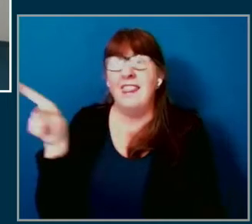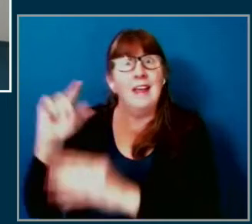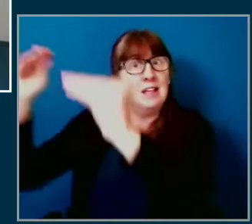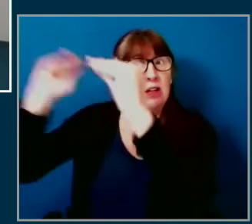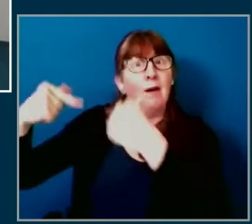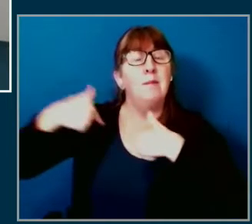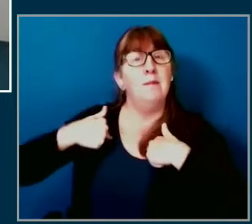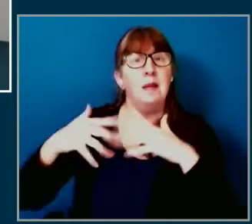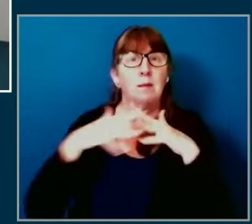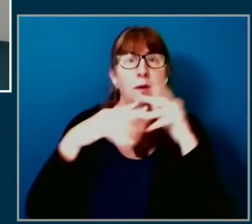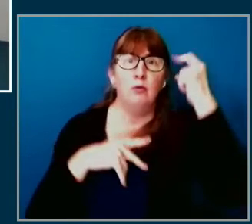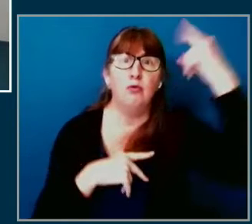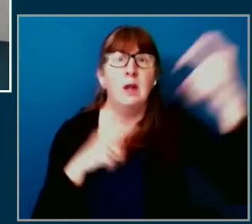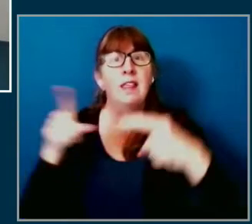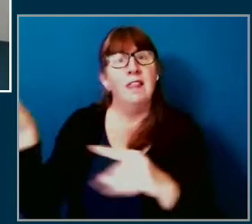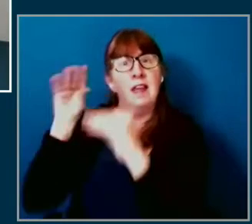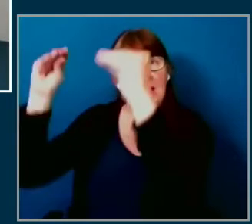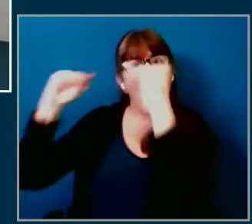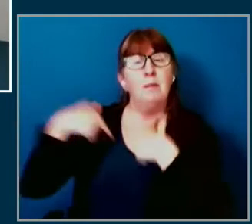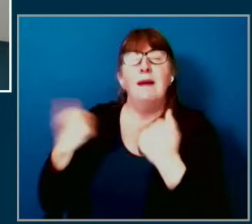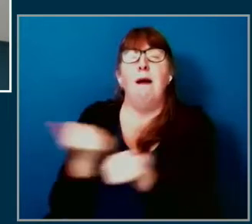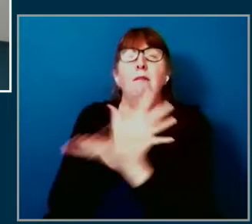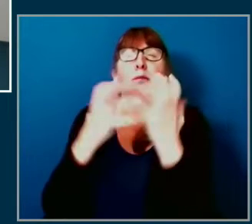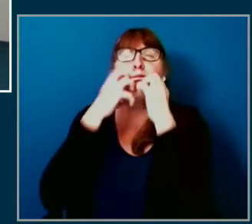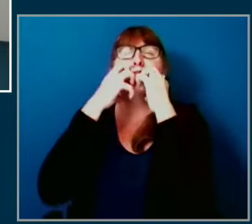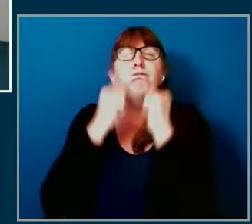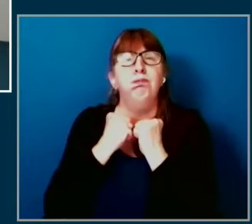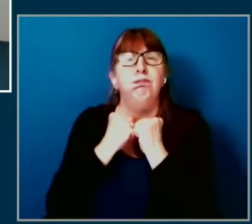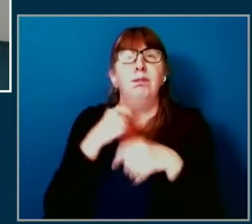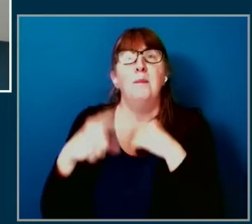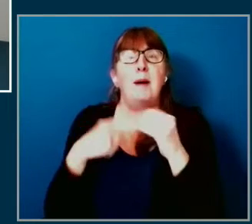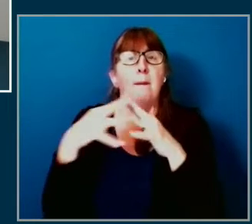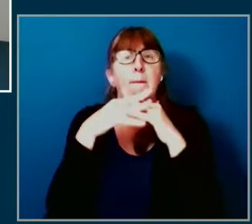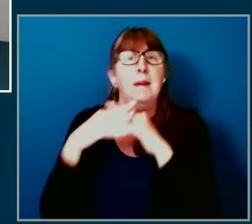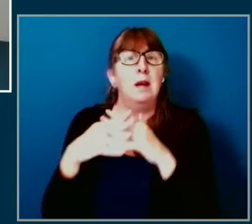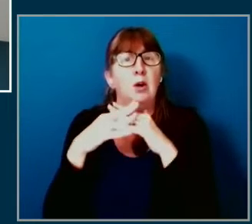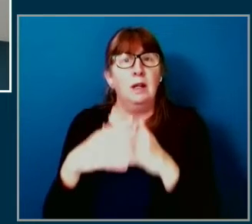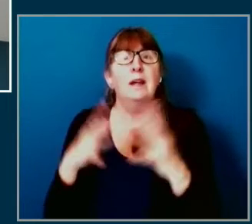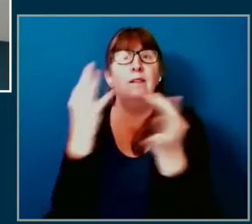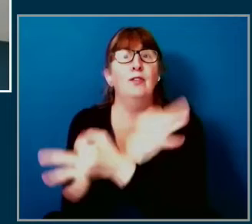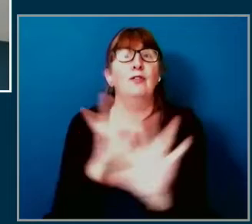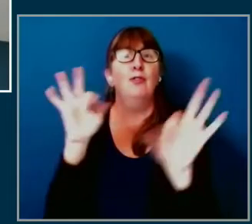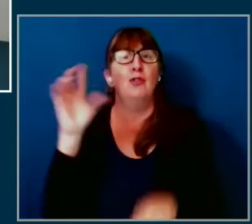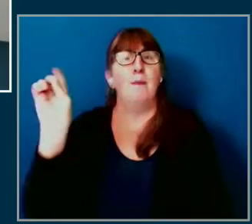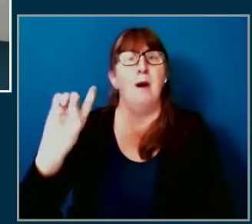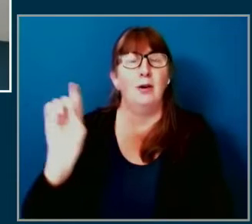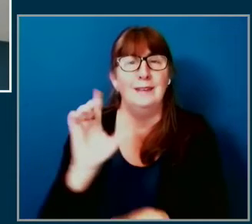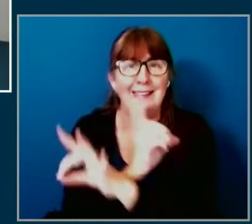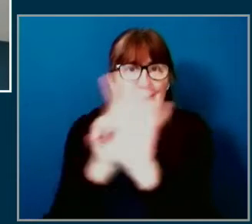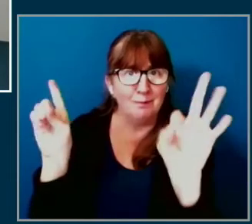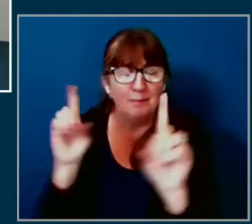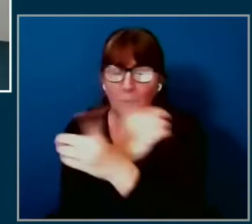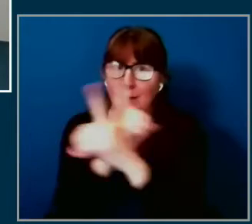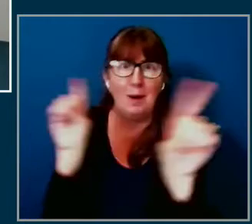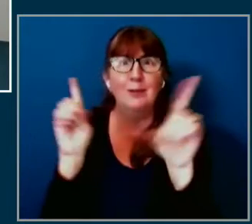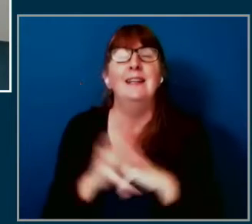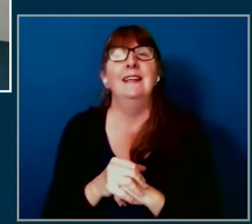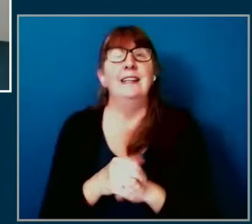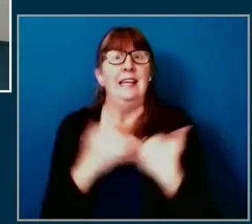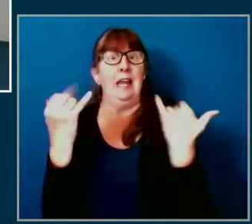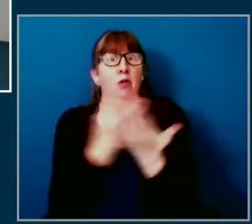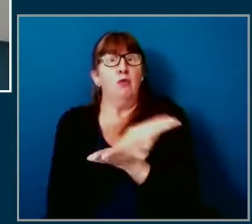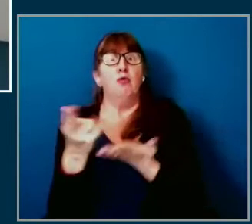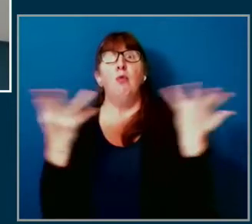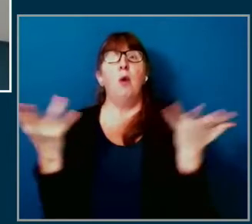they taught me everything that I cherish about American democracy. And here's the truth. Right now, it's all on the